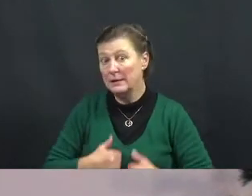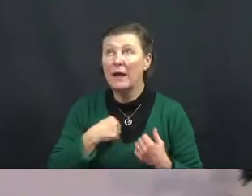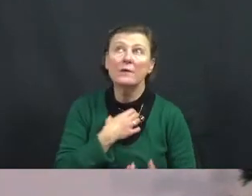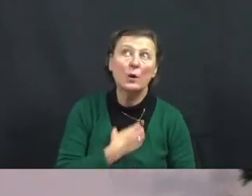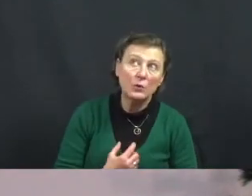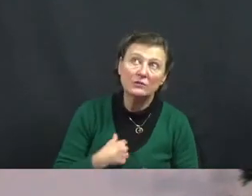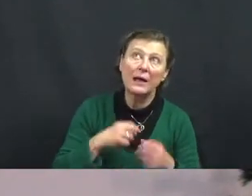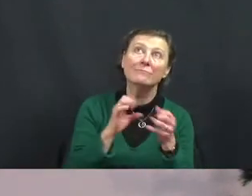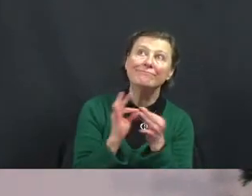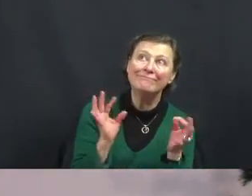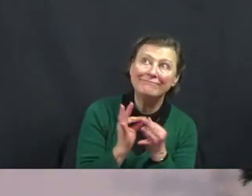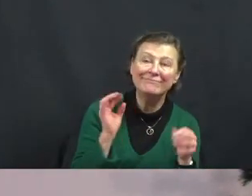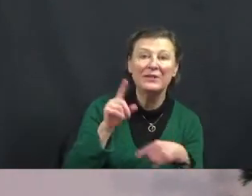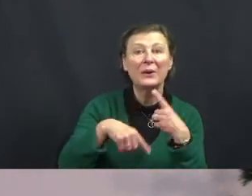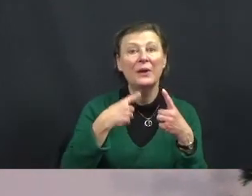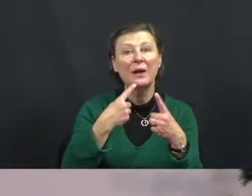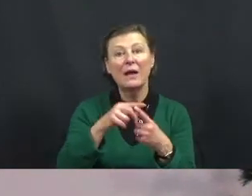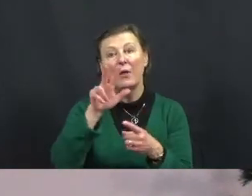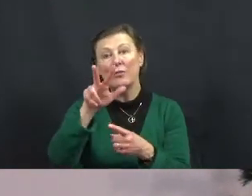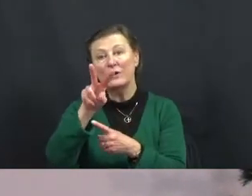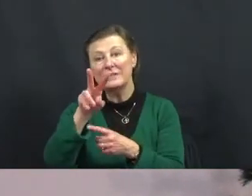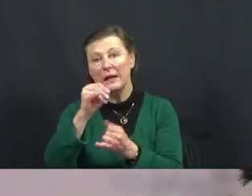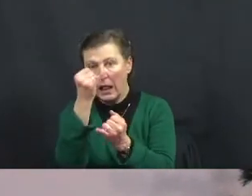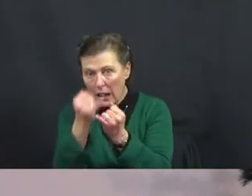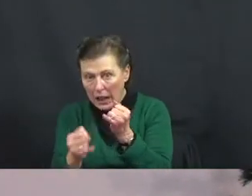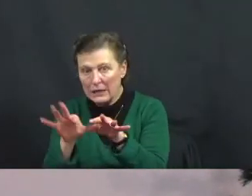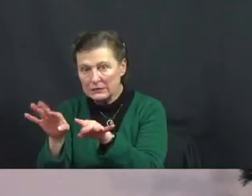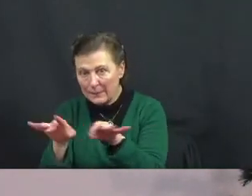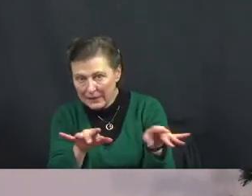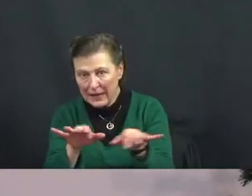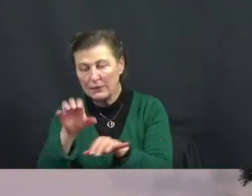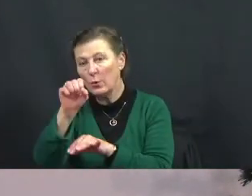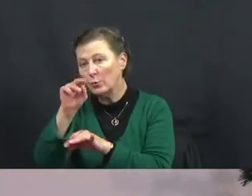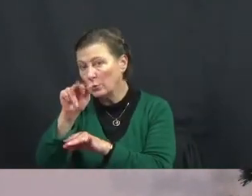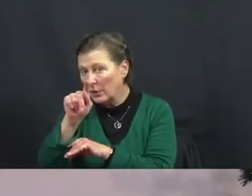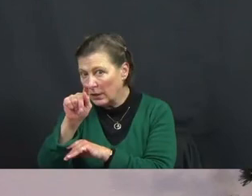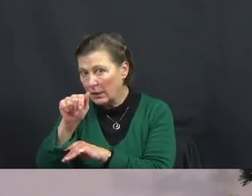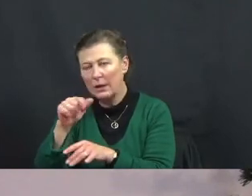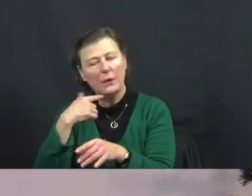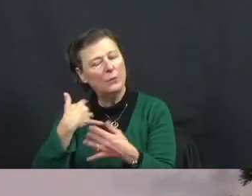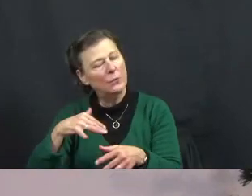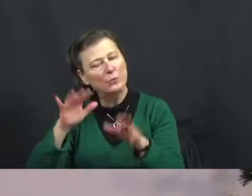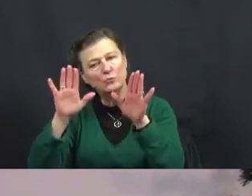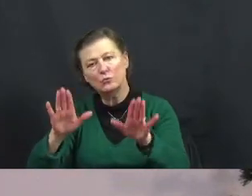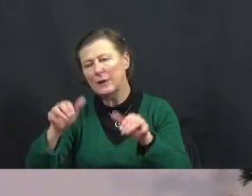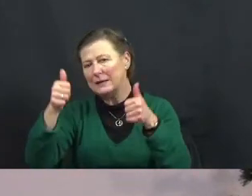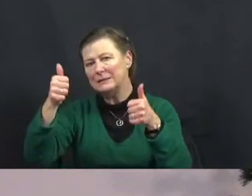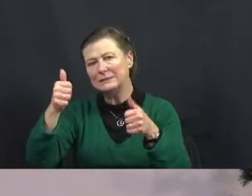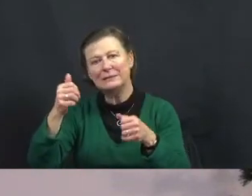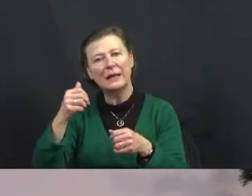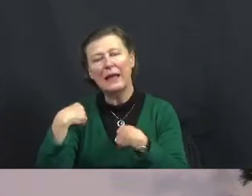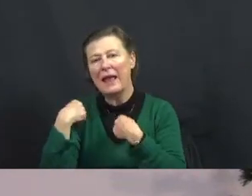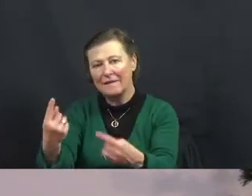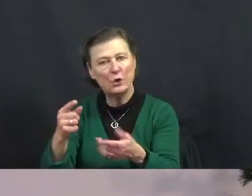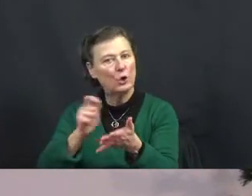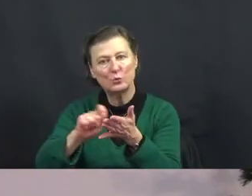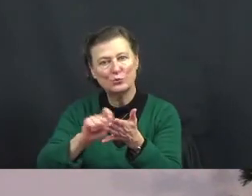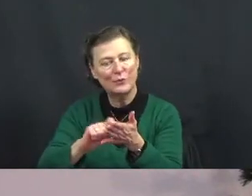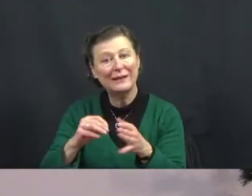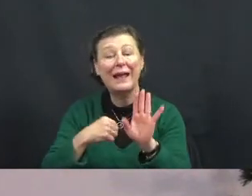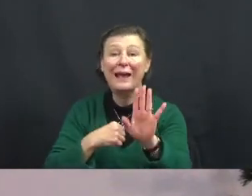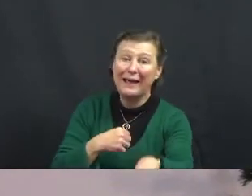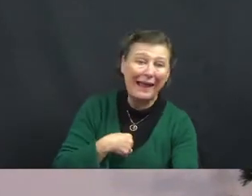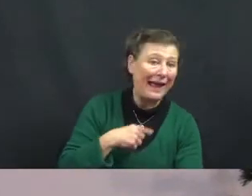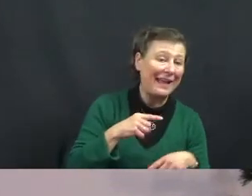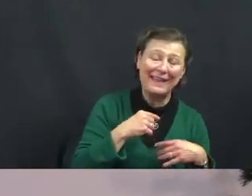could tell you about his 32nd and last piano sonata, arguably the greatest one ever written. And I haven't even had a chance